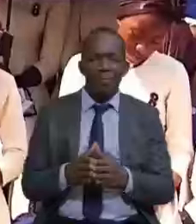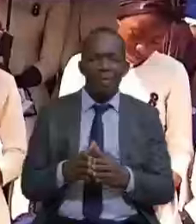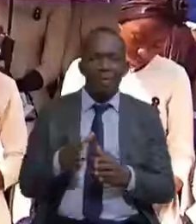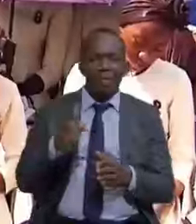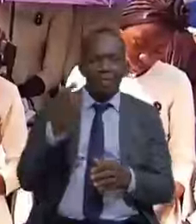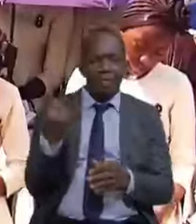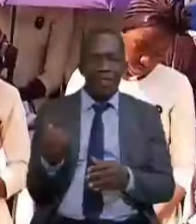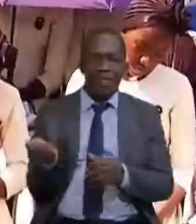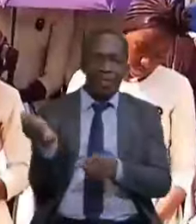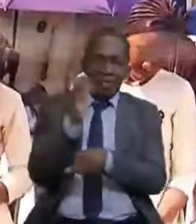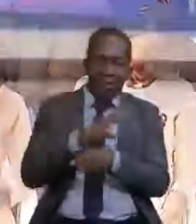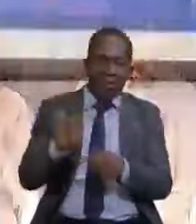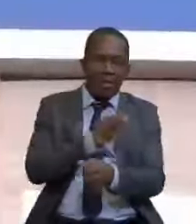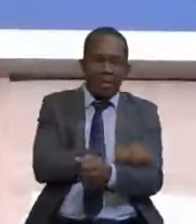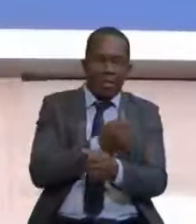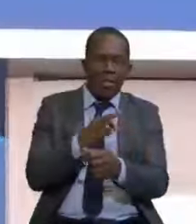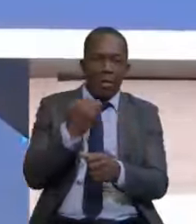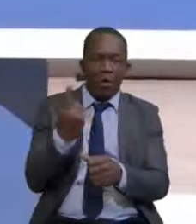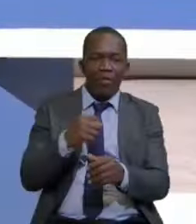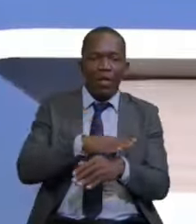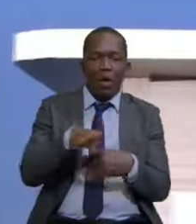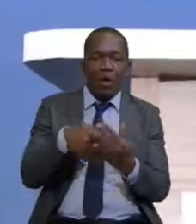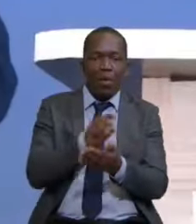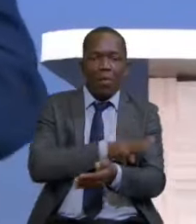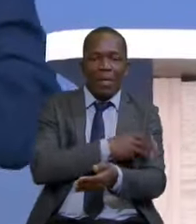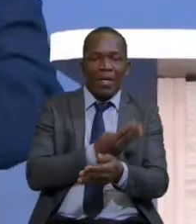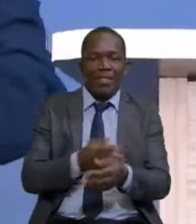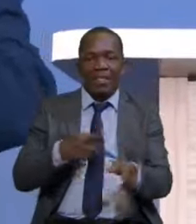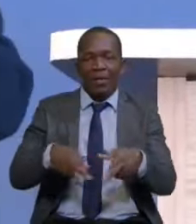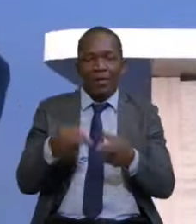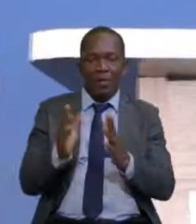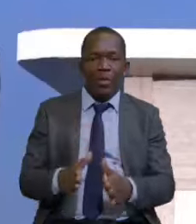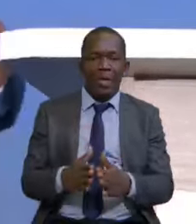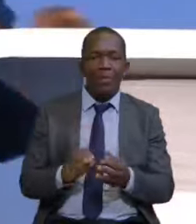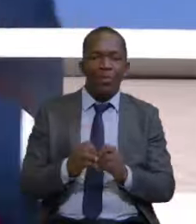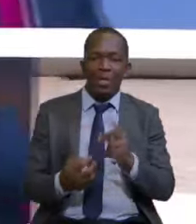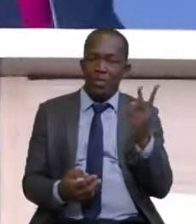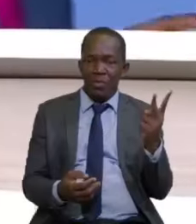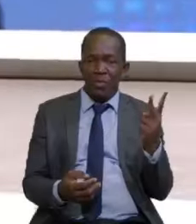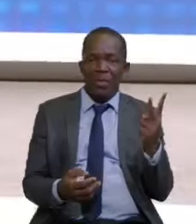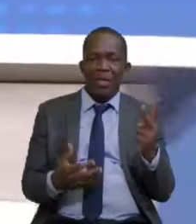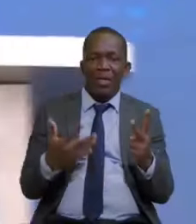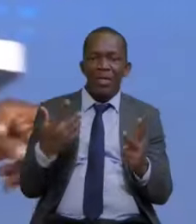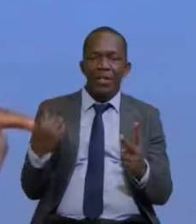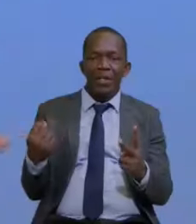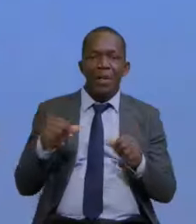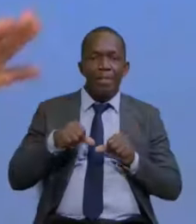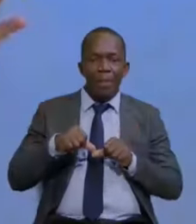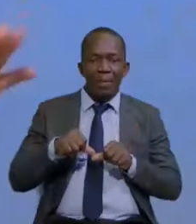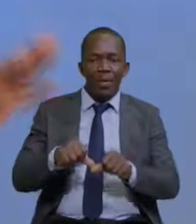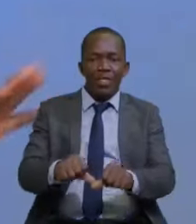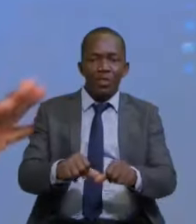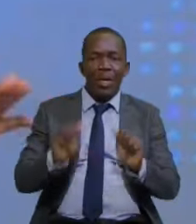authority. Number two is the perpetual ability of the always able Savior.